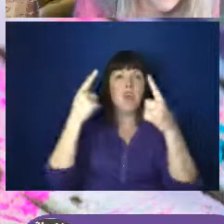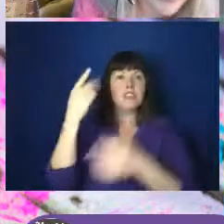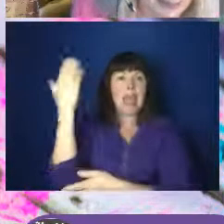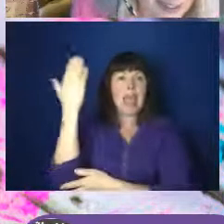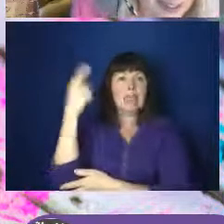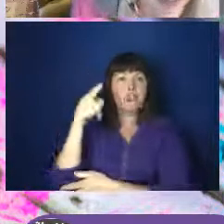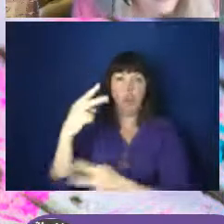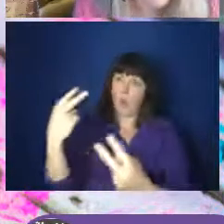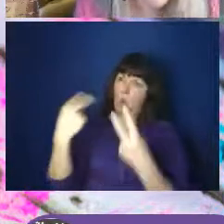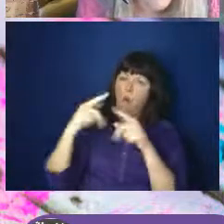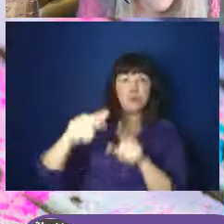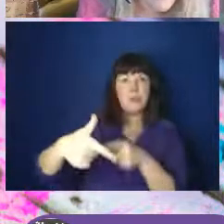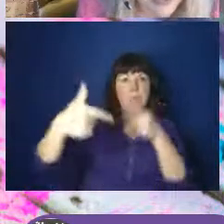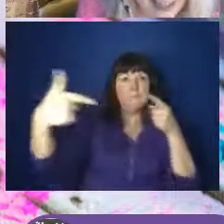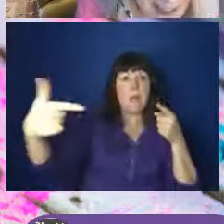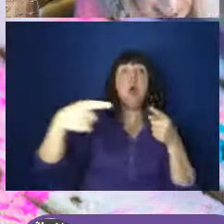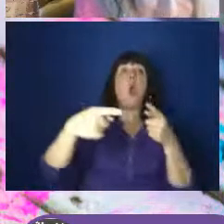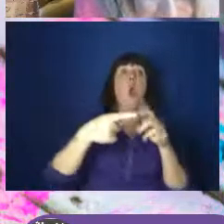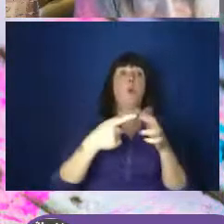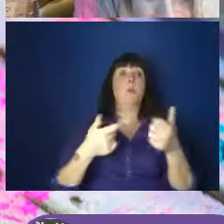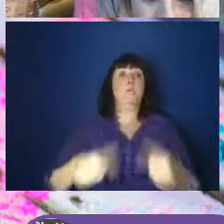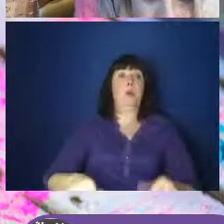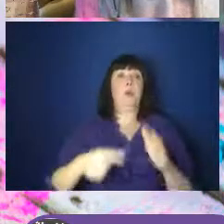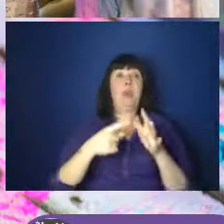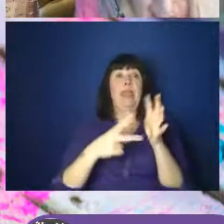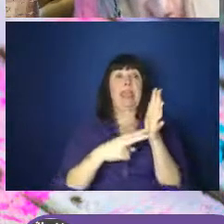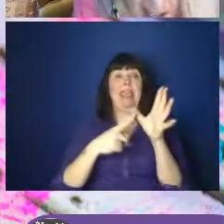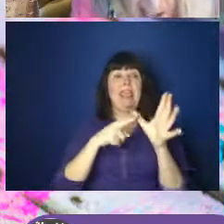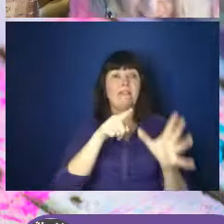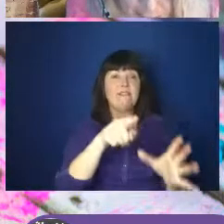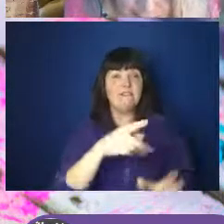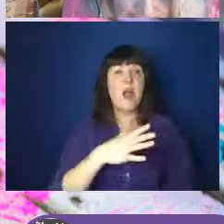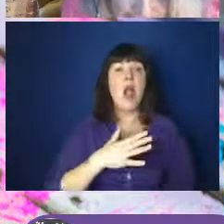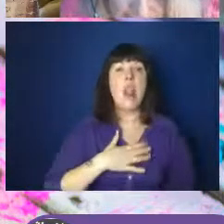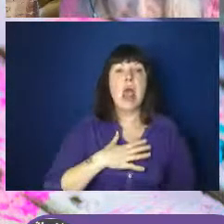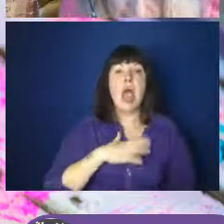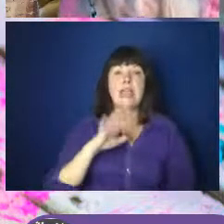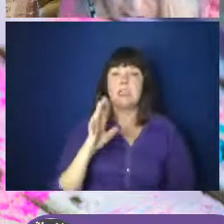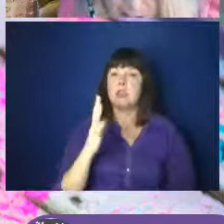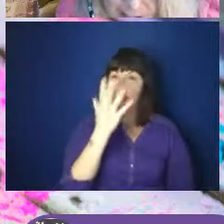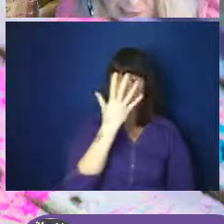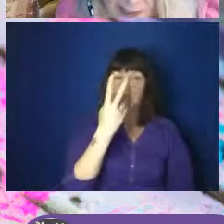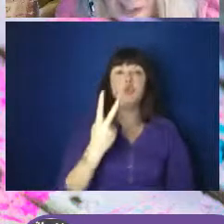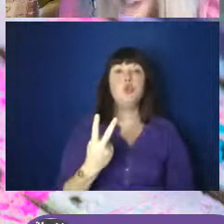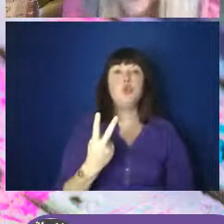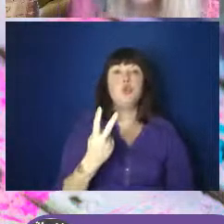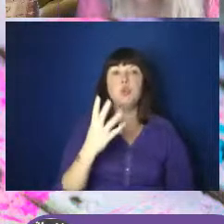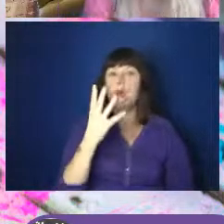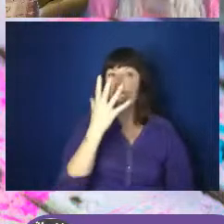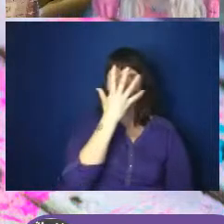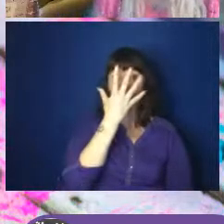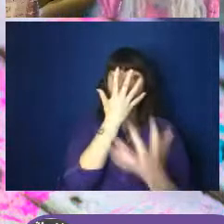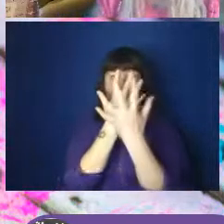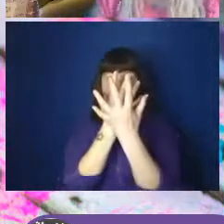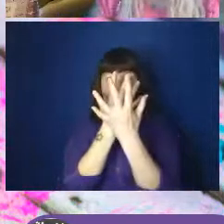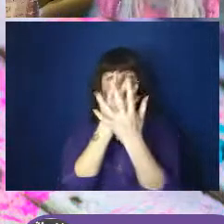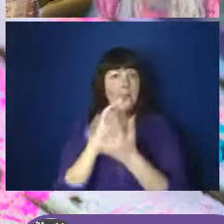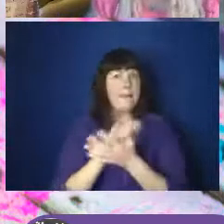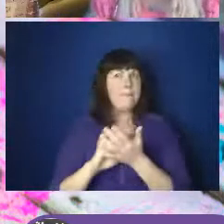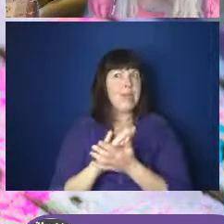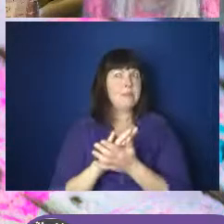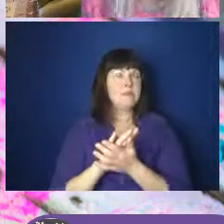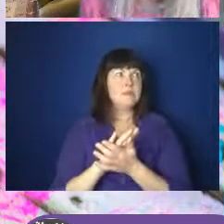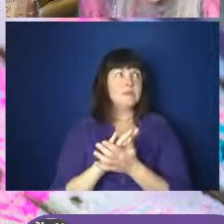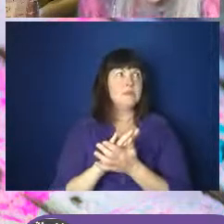That's awesome. Eve, there she is. I like the two faces. It makes them seem like there's someone there to help. Oh, I like